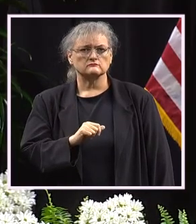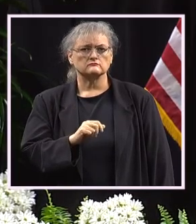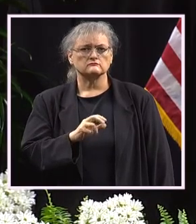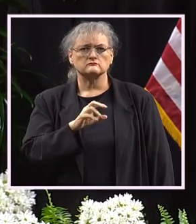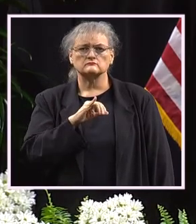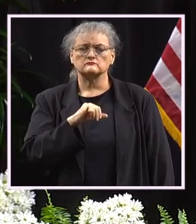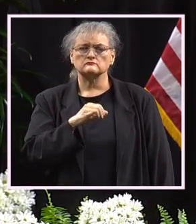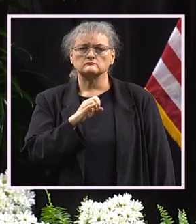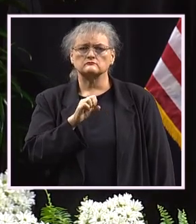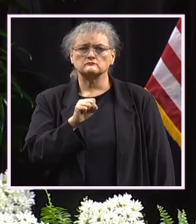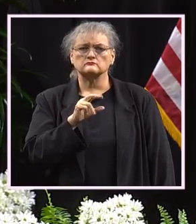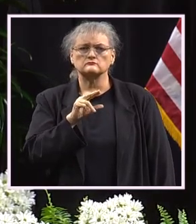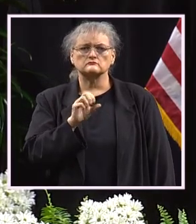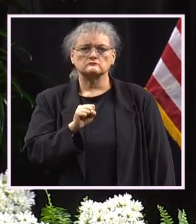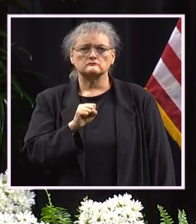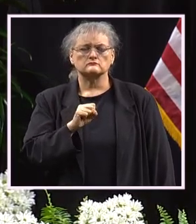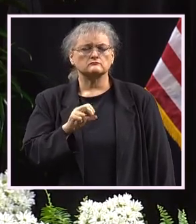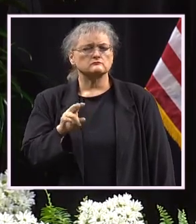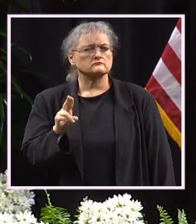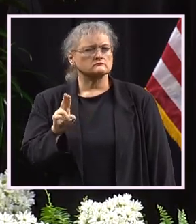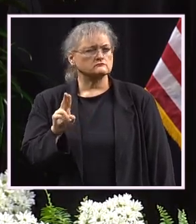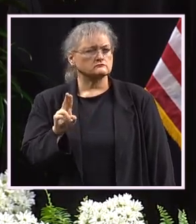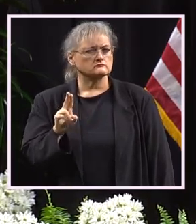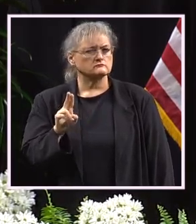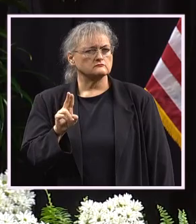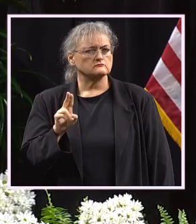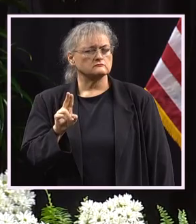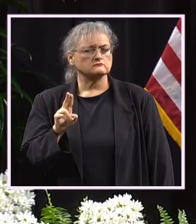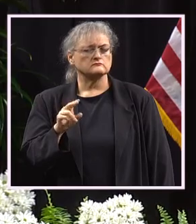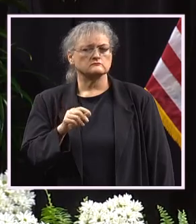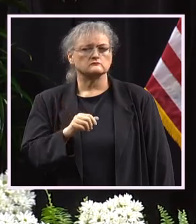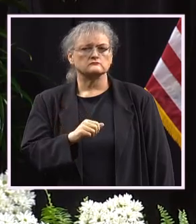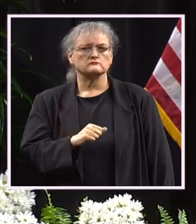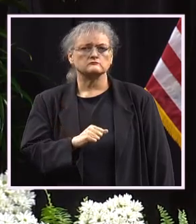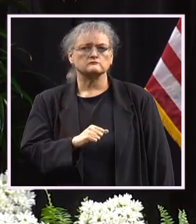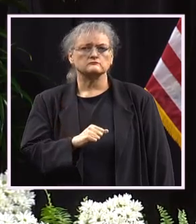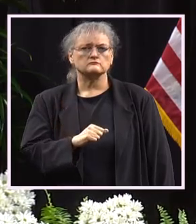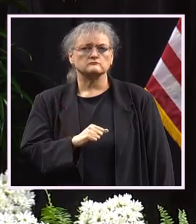Jesus Eduardo Urbano, Master of Arts.